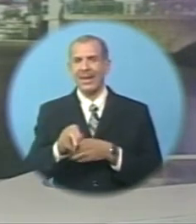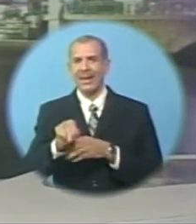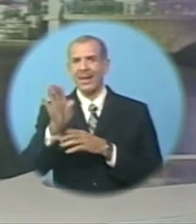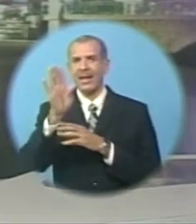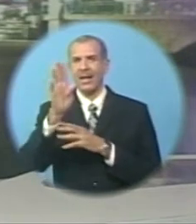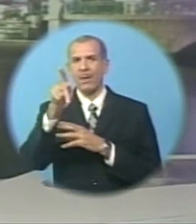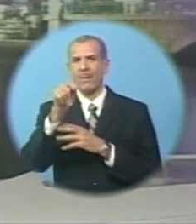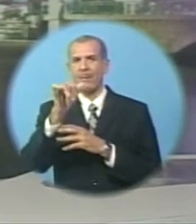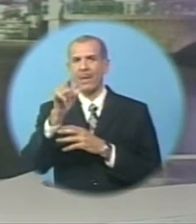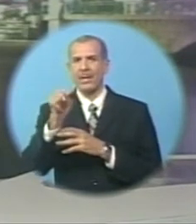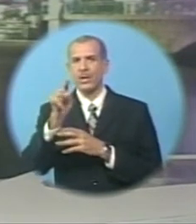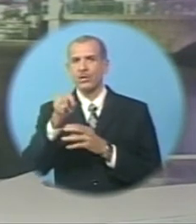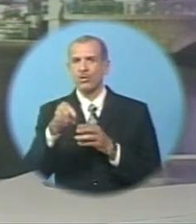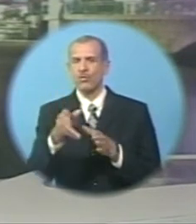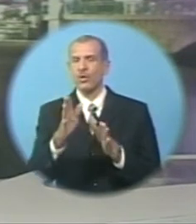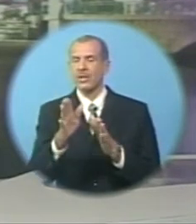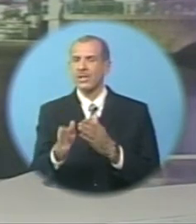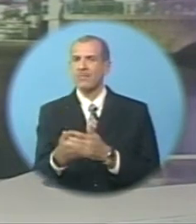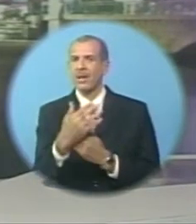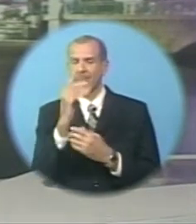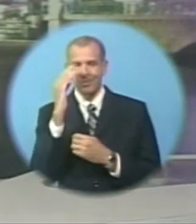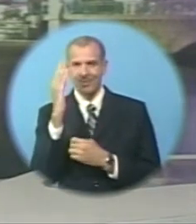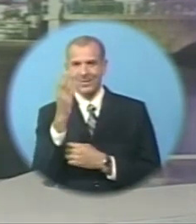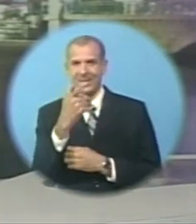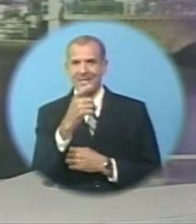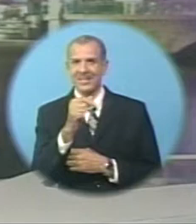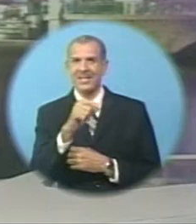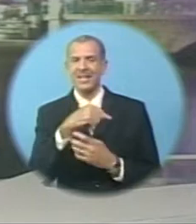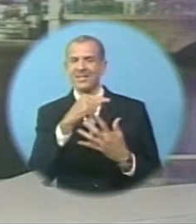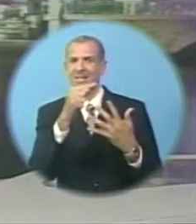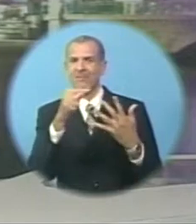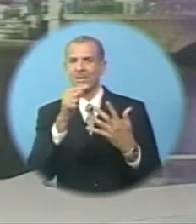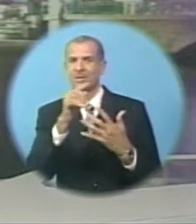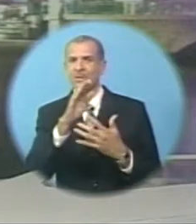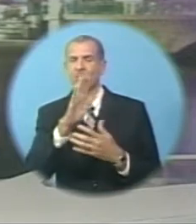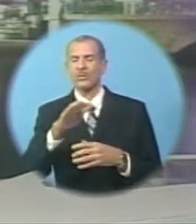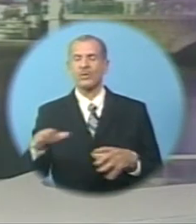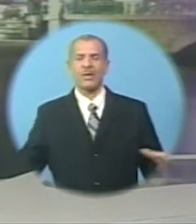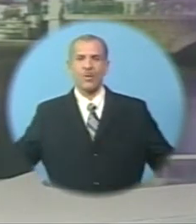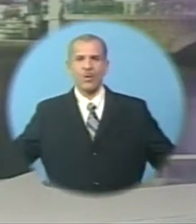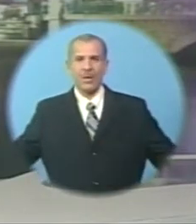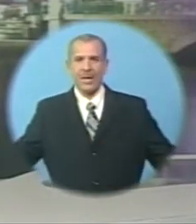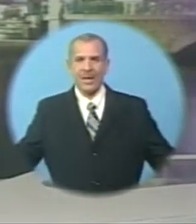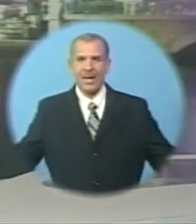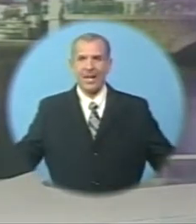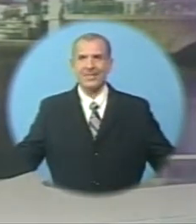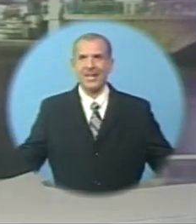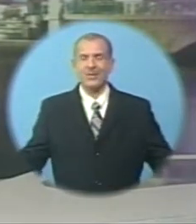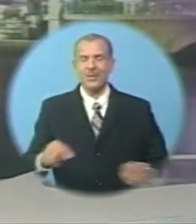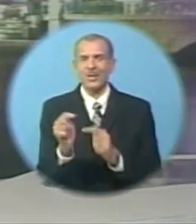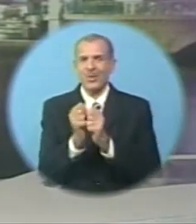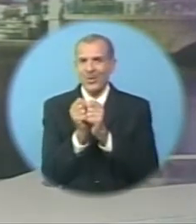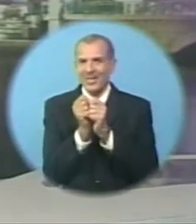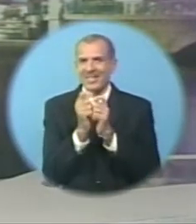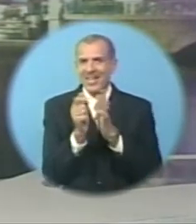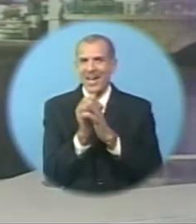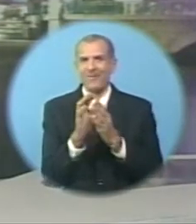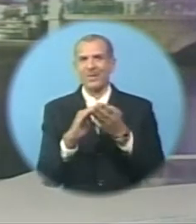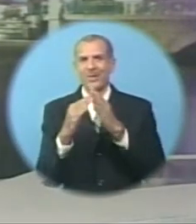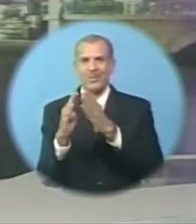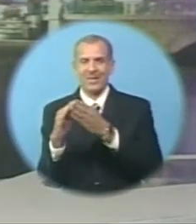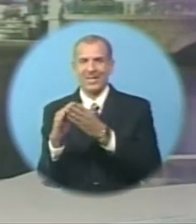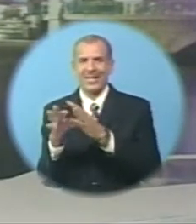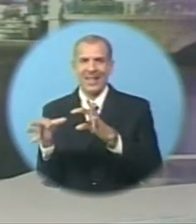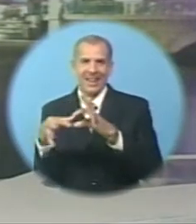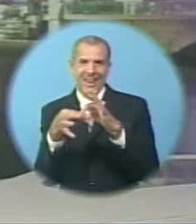Plantation Road this morning, you would have been greeted with the scene of several school children holding hands. It was for the Unity in the Community Link,